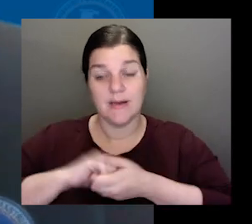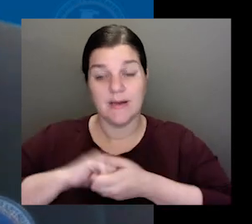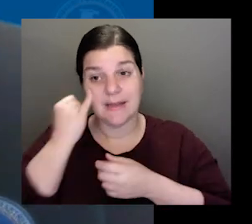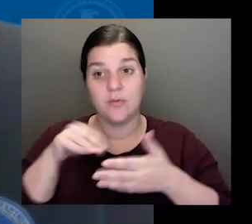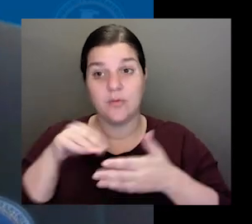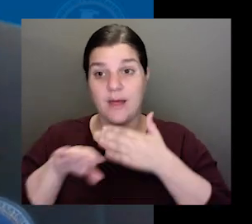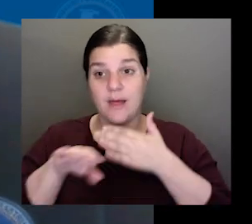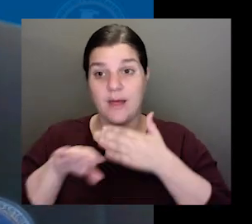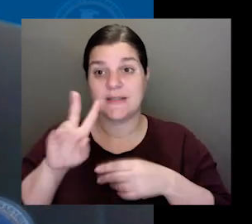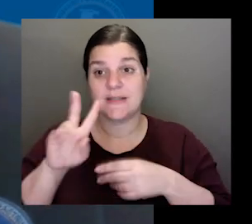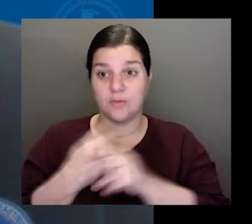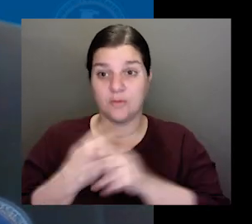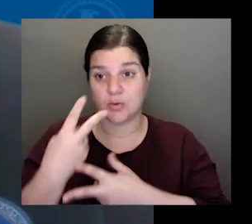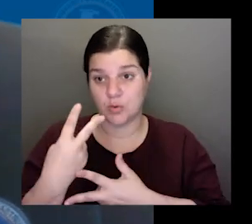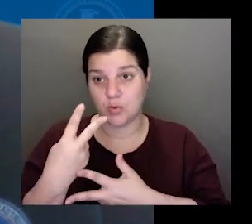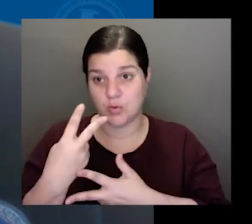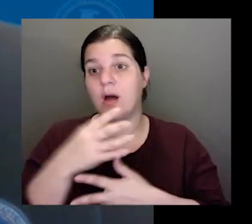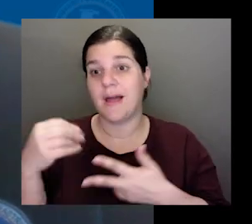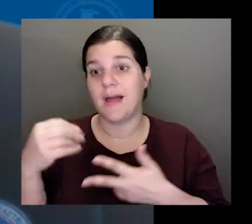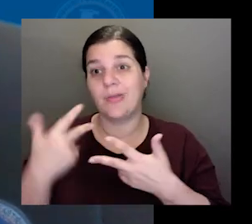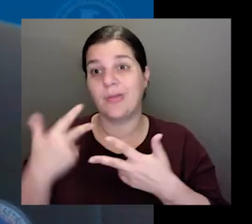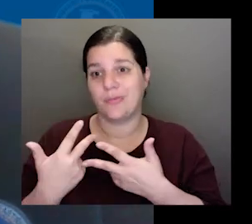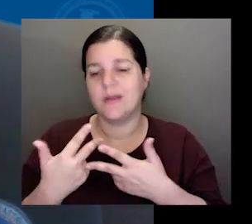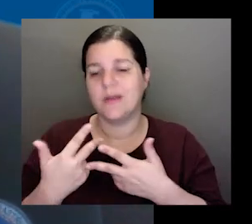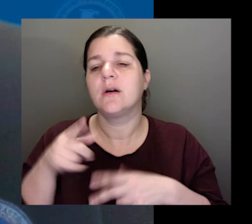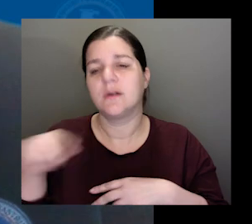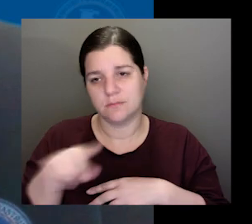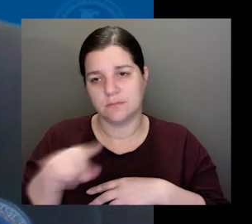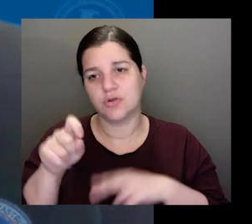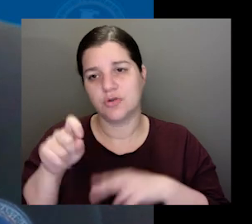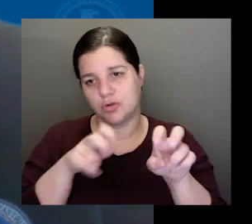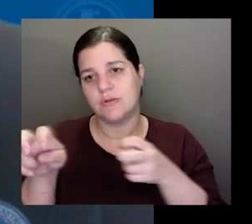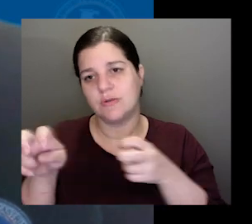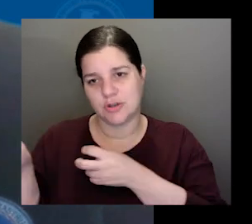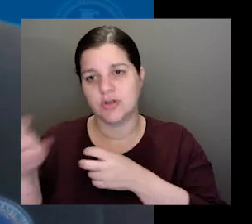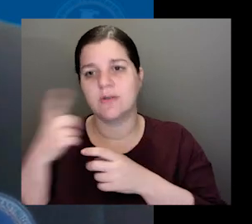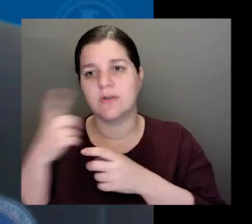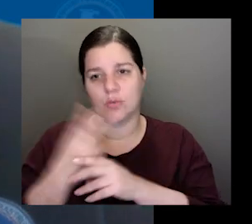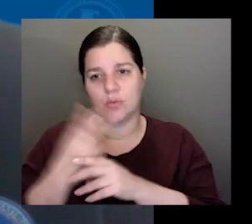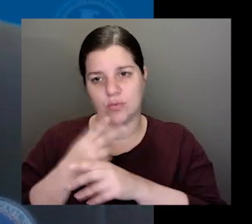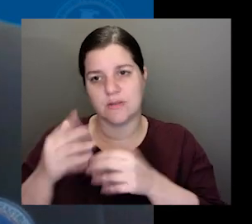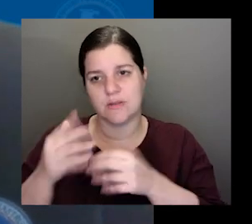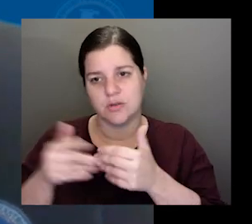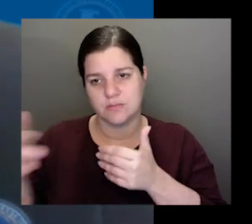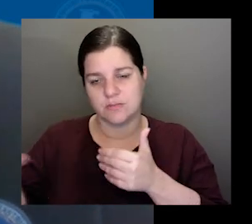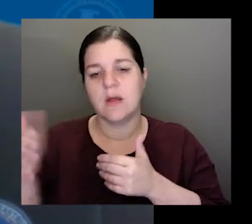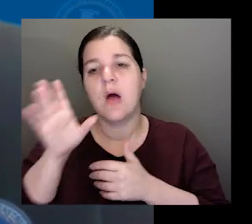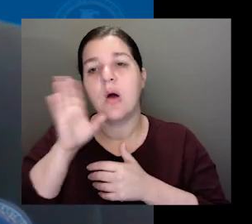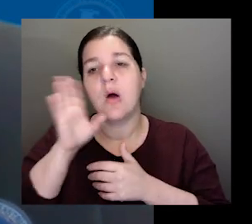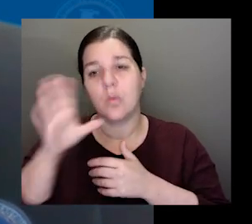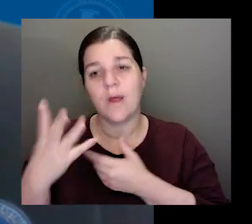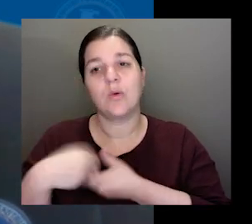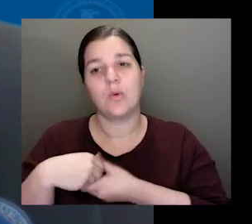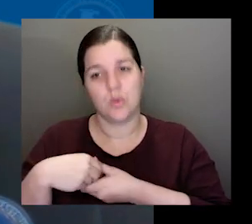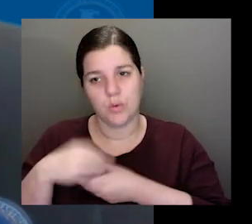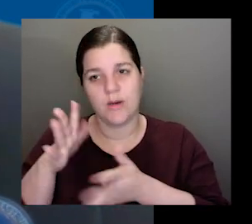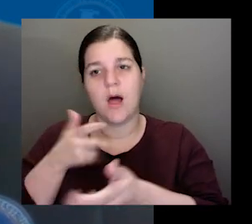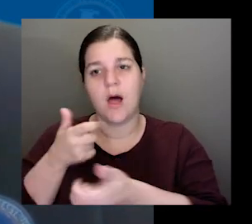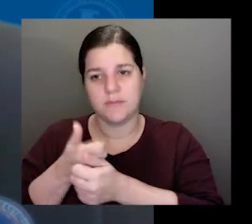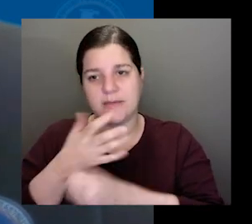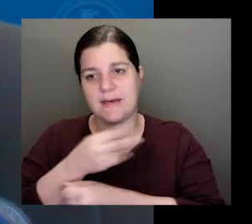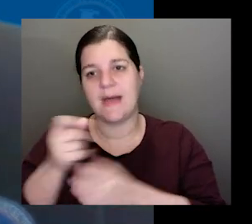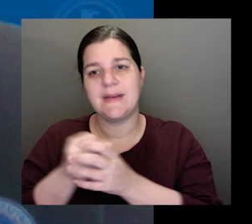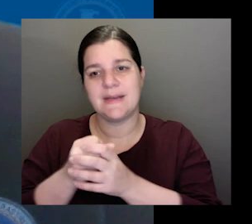2 for SLTT to also transition to that for the usage, as it will include the updated and